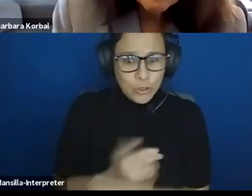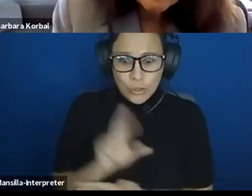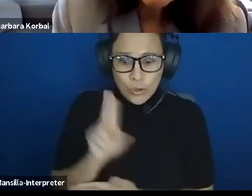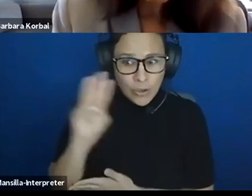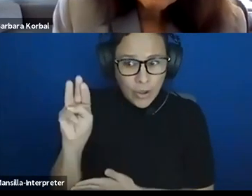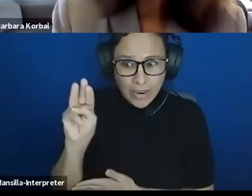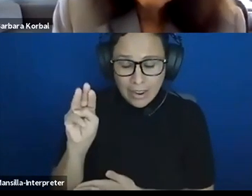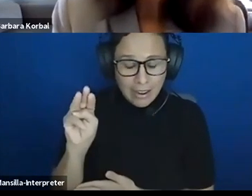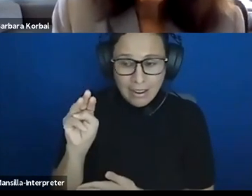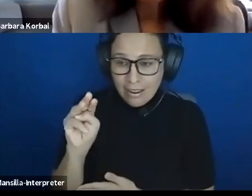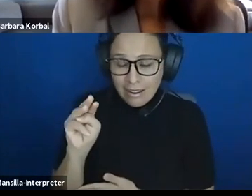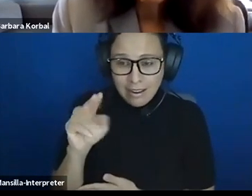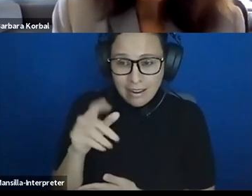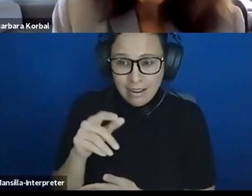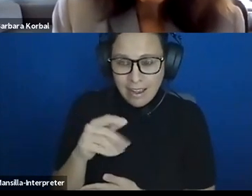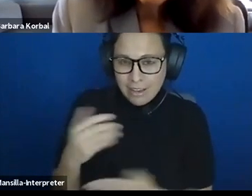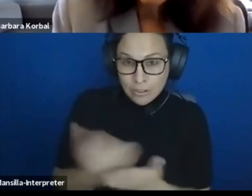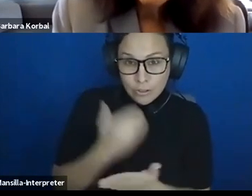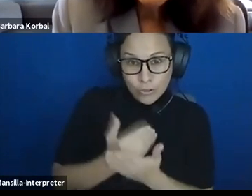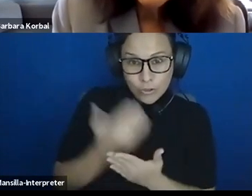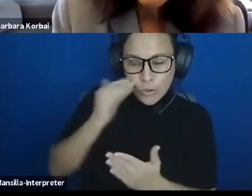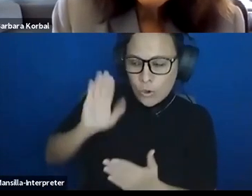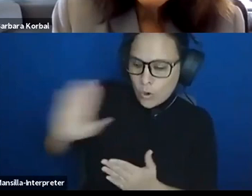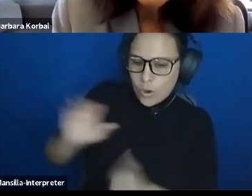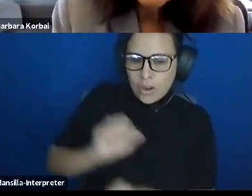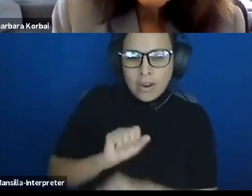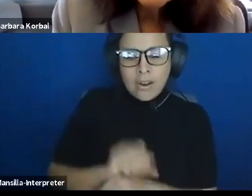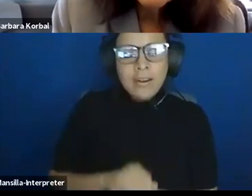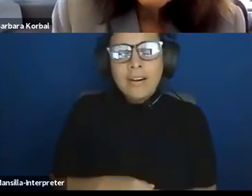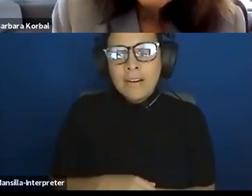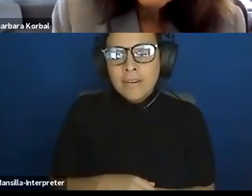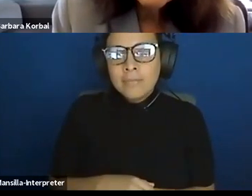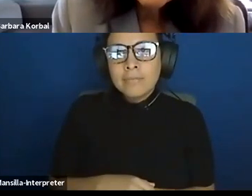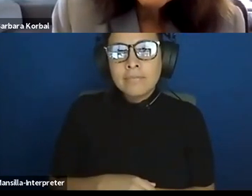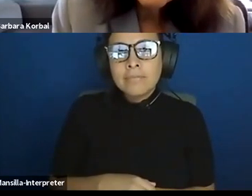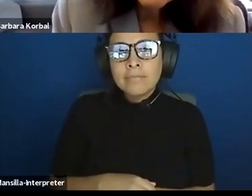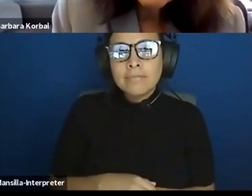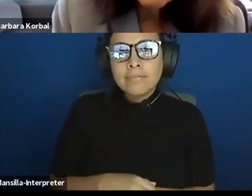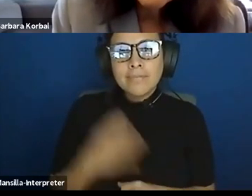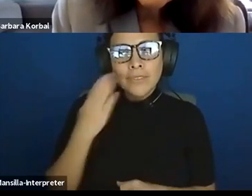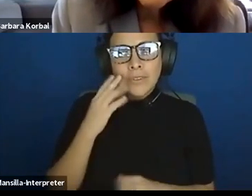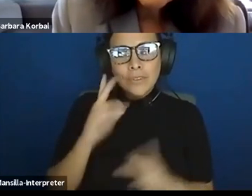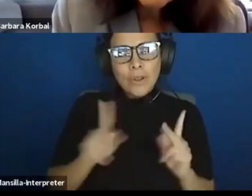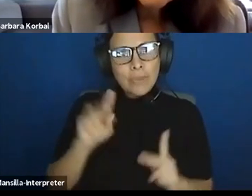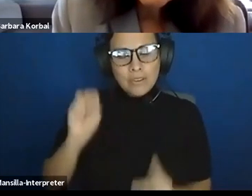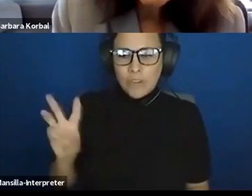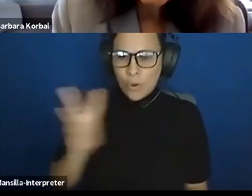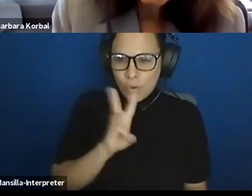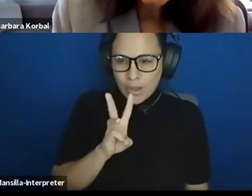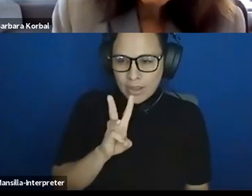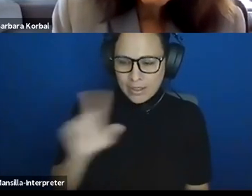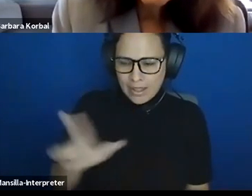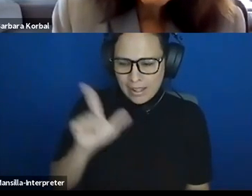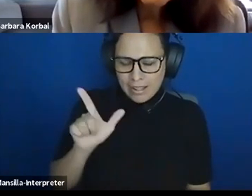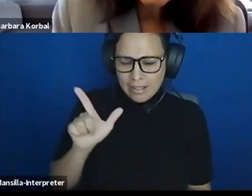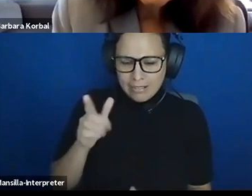and new knowing the Margaret's archives, but when I think even the people in the Southwest and the library didn't